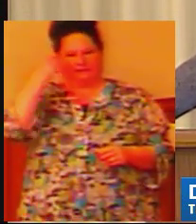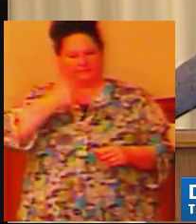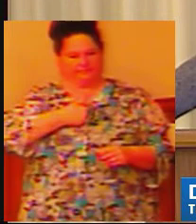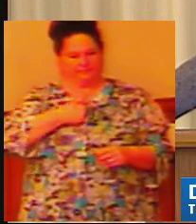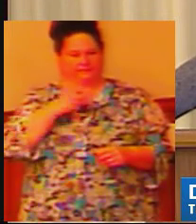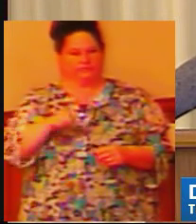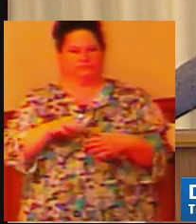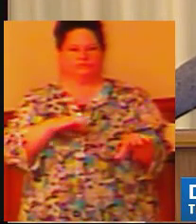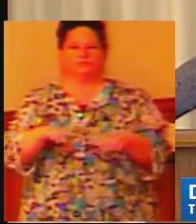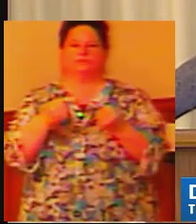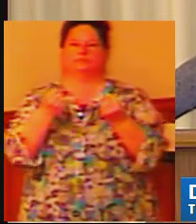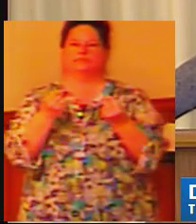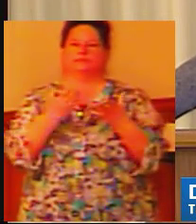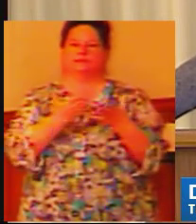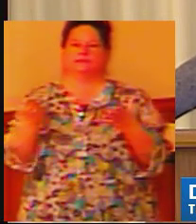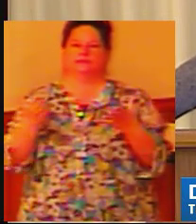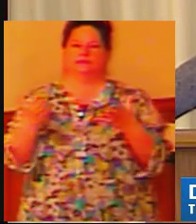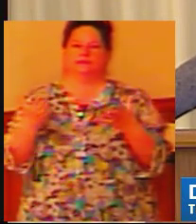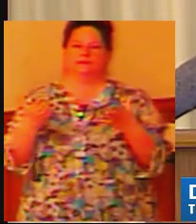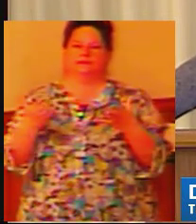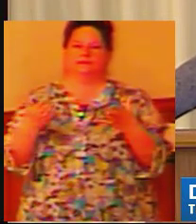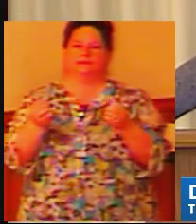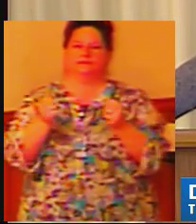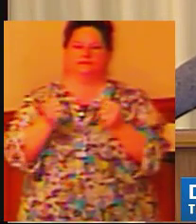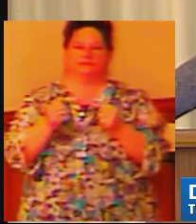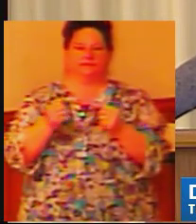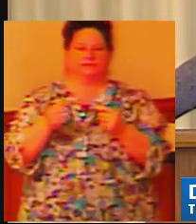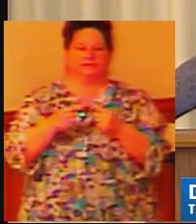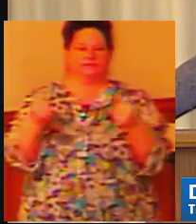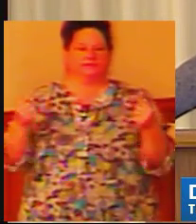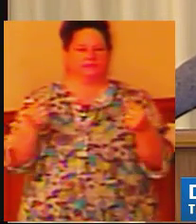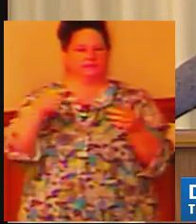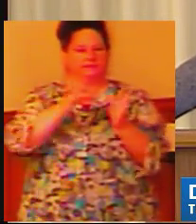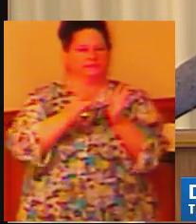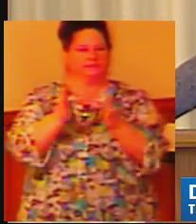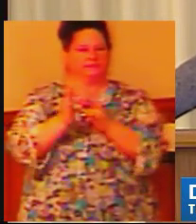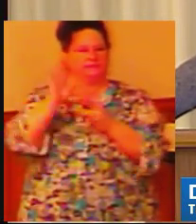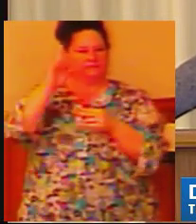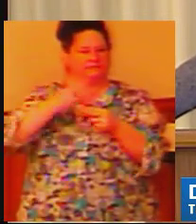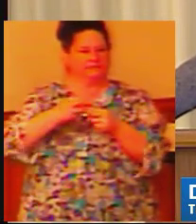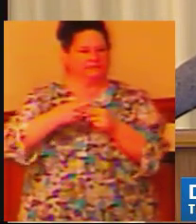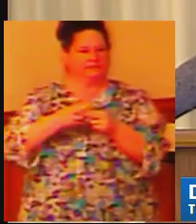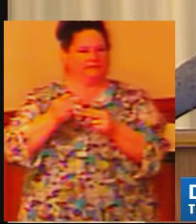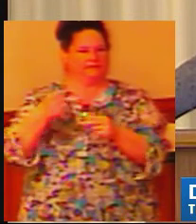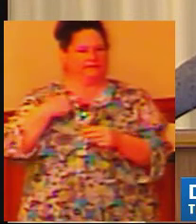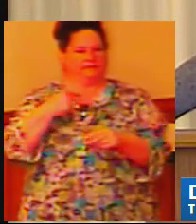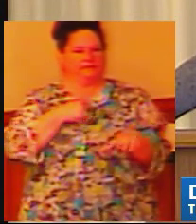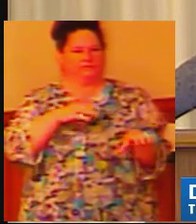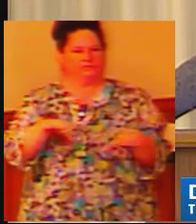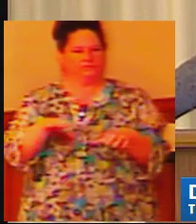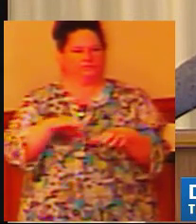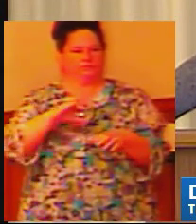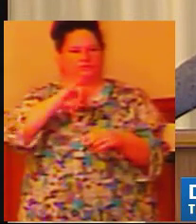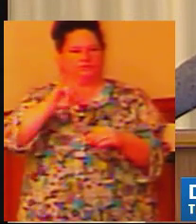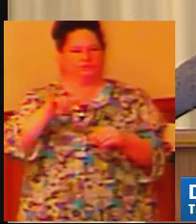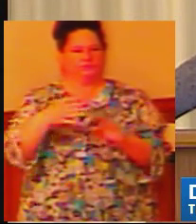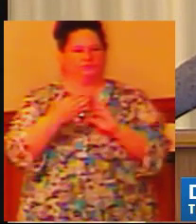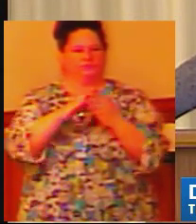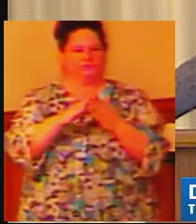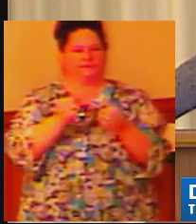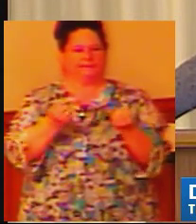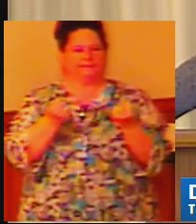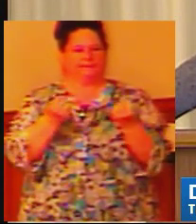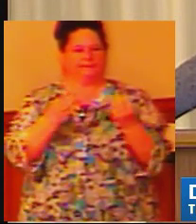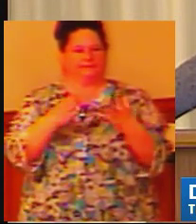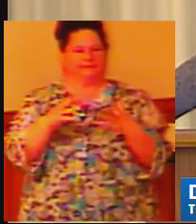to do many things contrary to the name of Jesus of Nazareth, which thing I also did in Jerusalem, and many